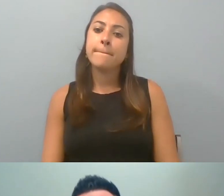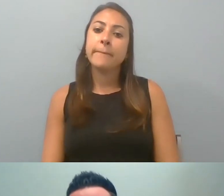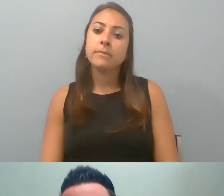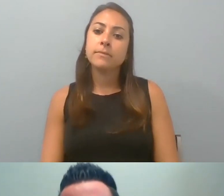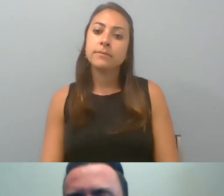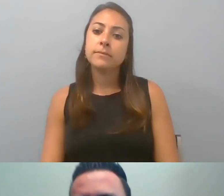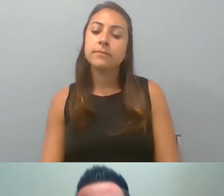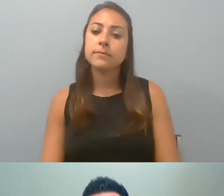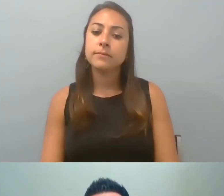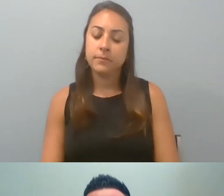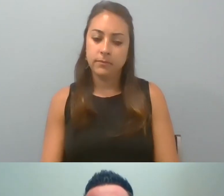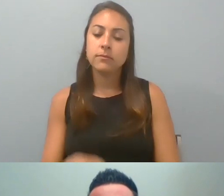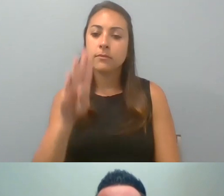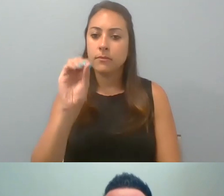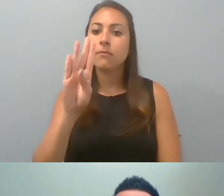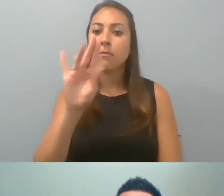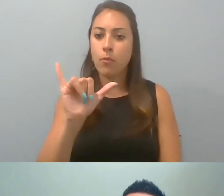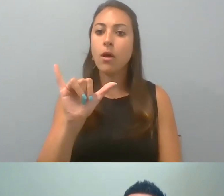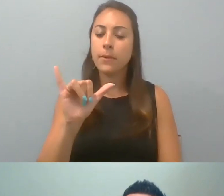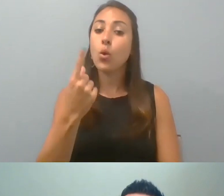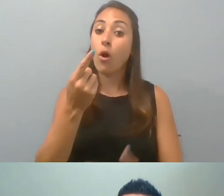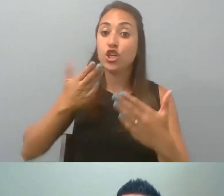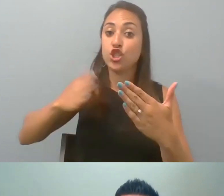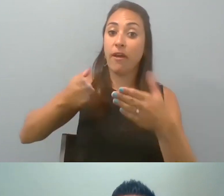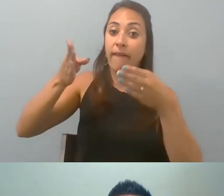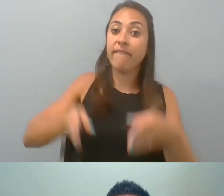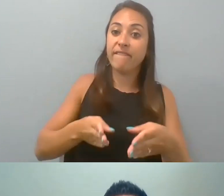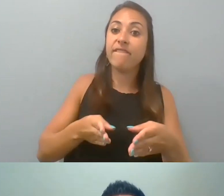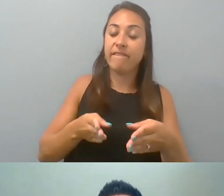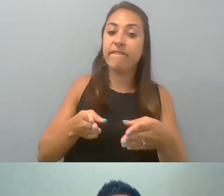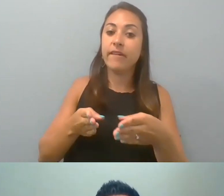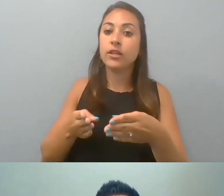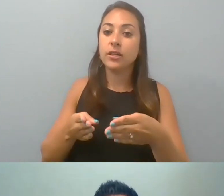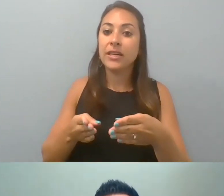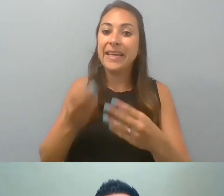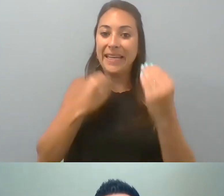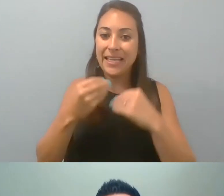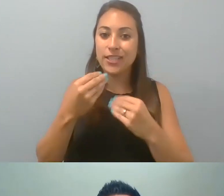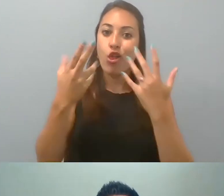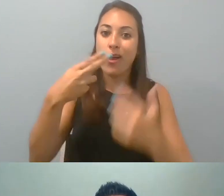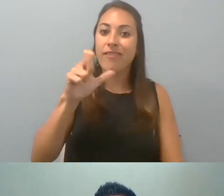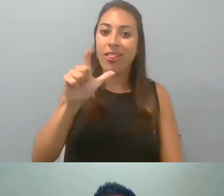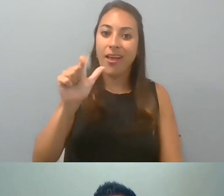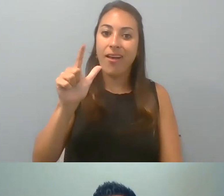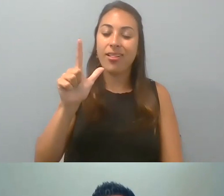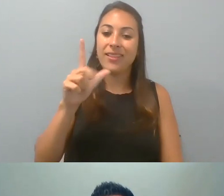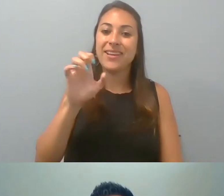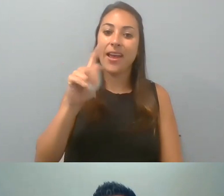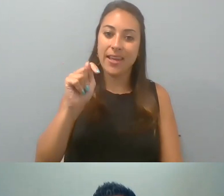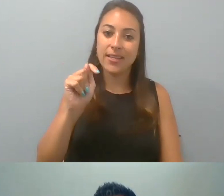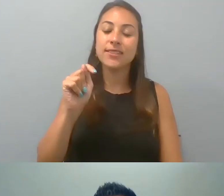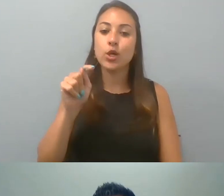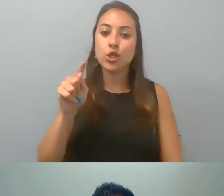we actually, one of our chefs at Andrews, who drives the menu, actually eats a halal diet. So we do a lot of